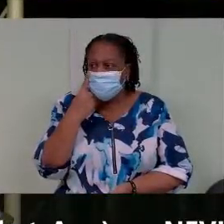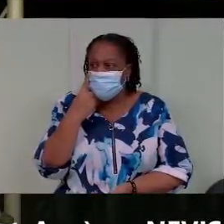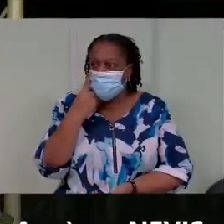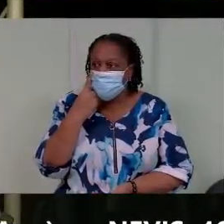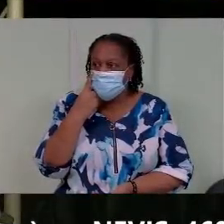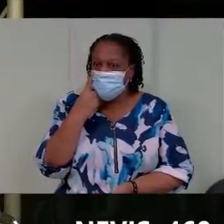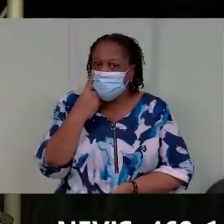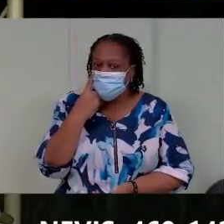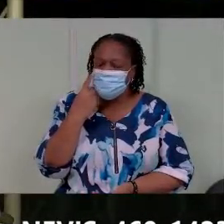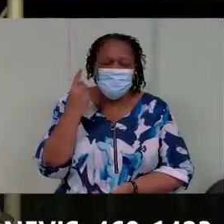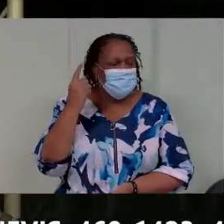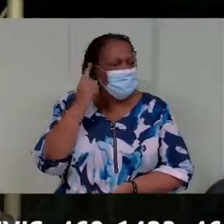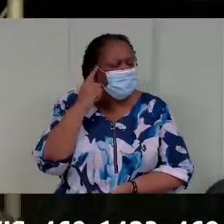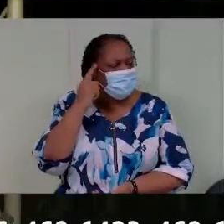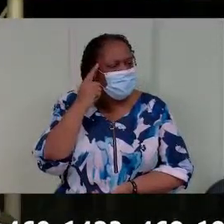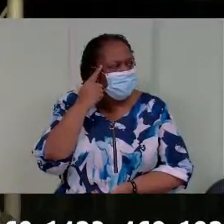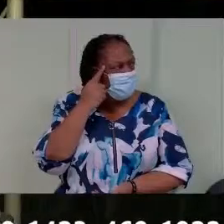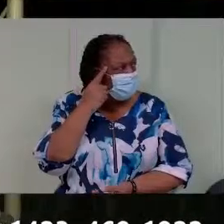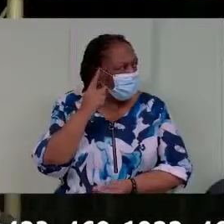whereby